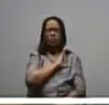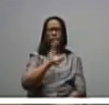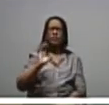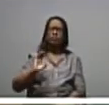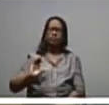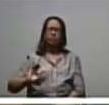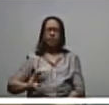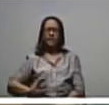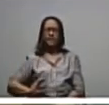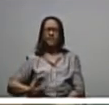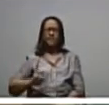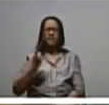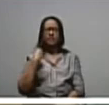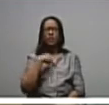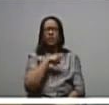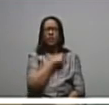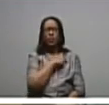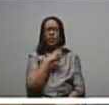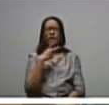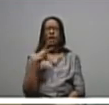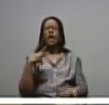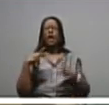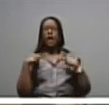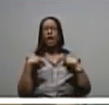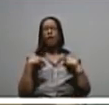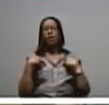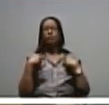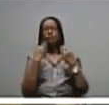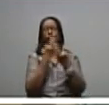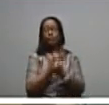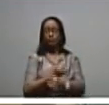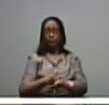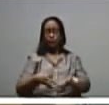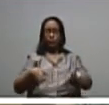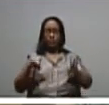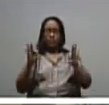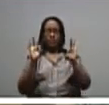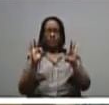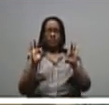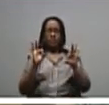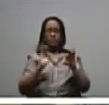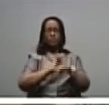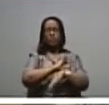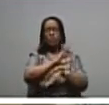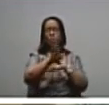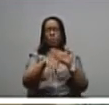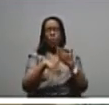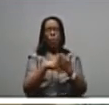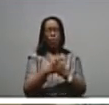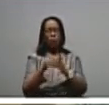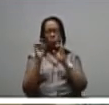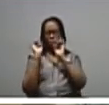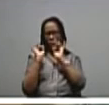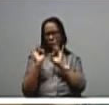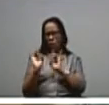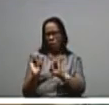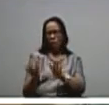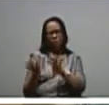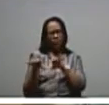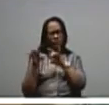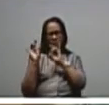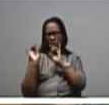we get freedom from all our horrible,